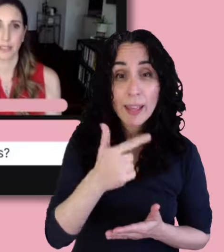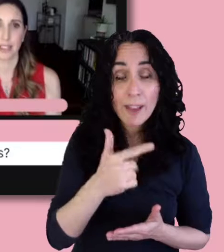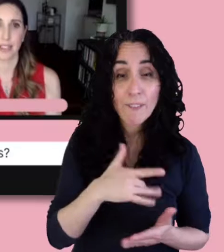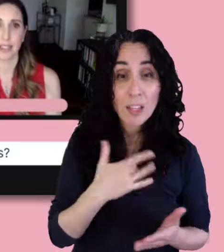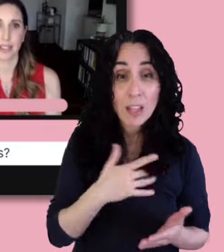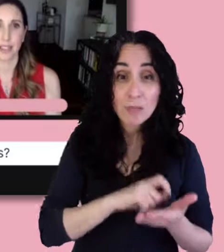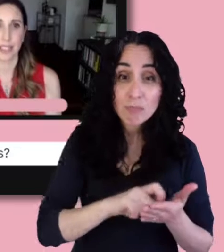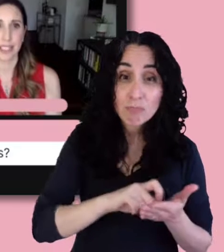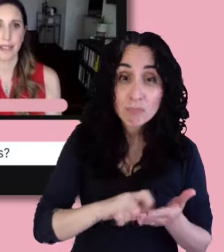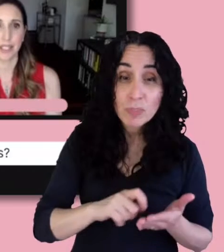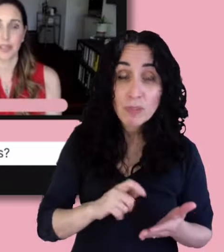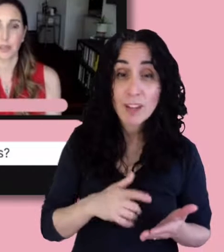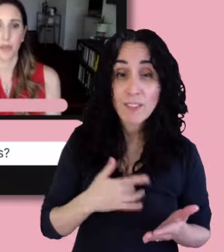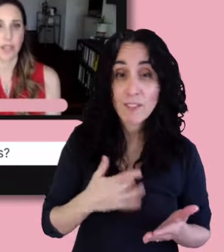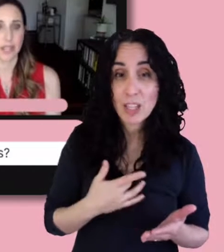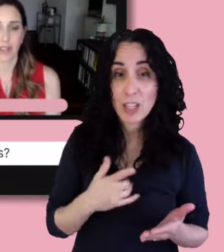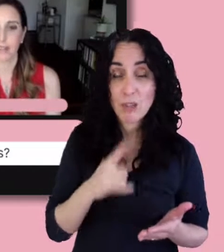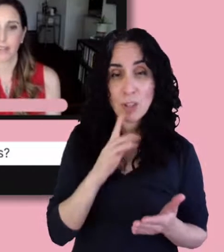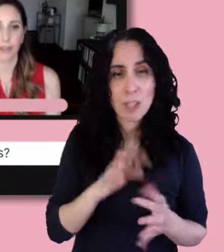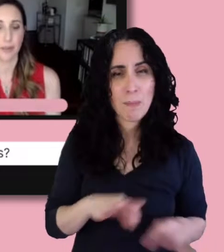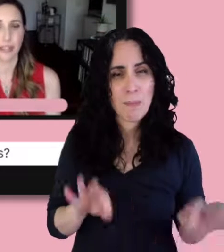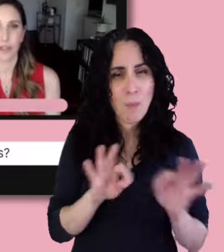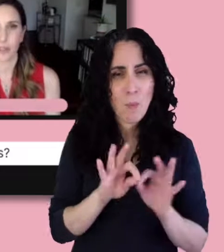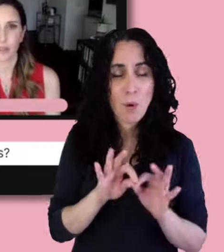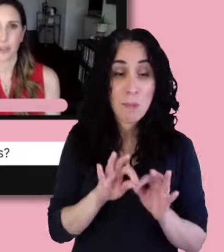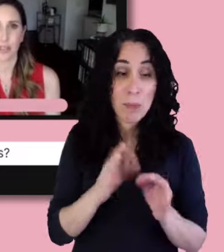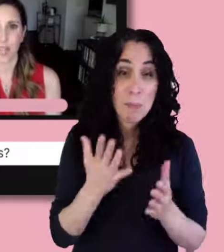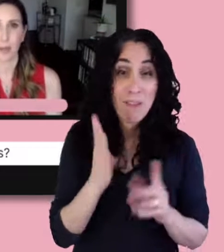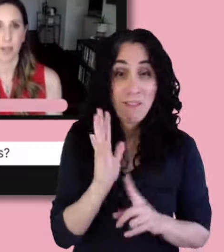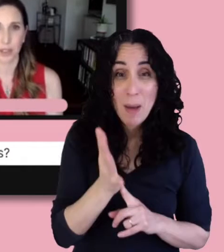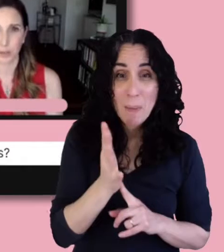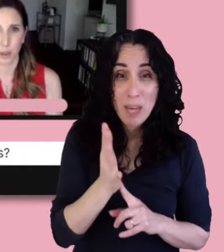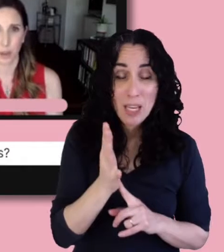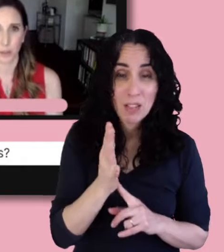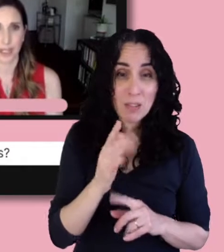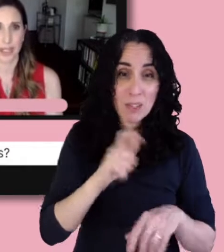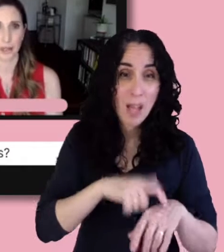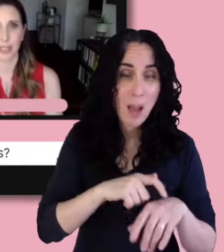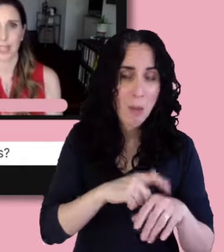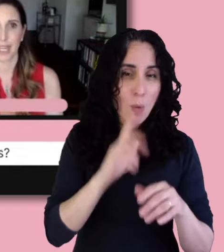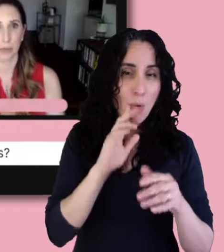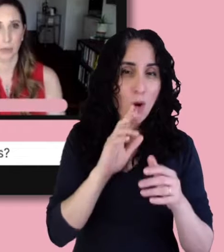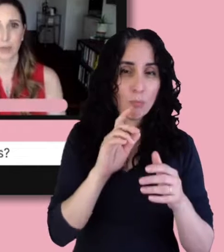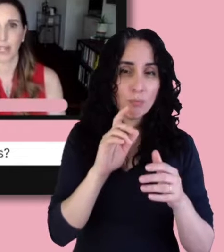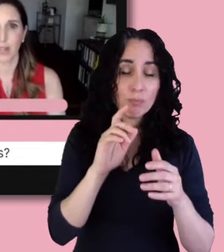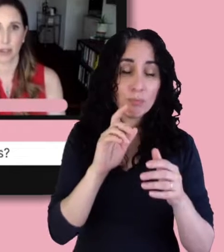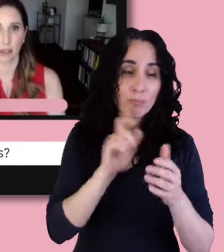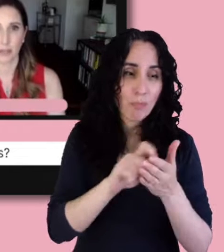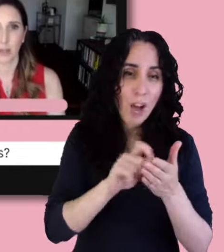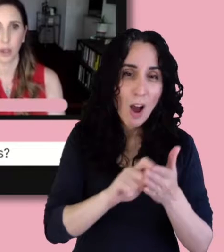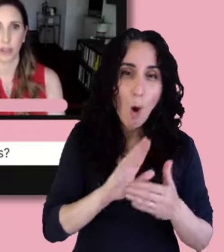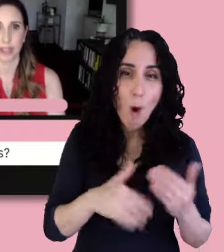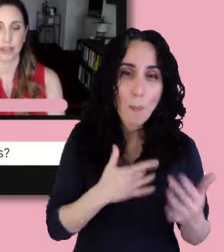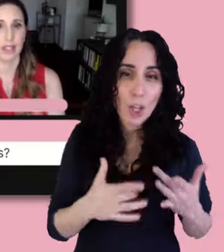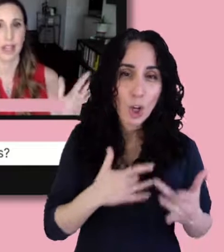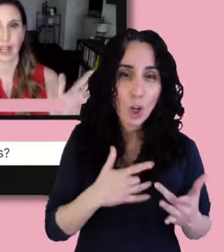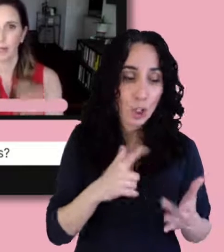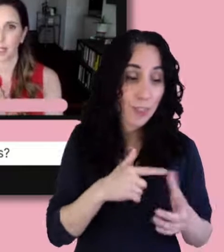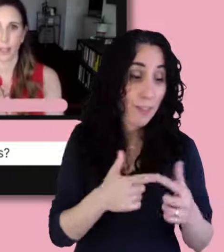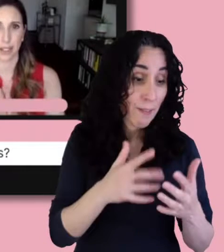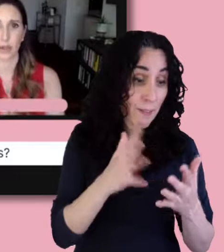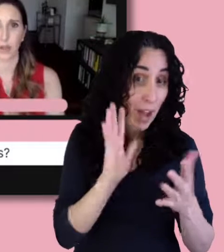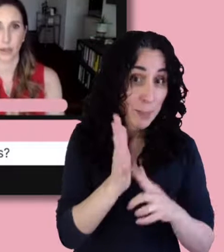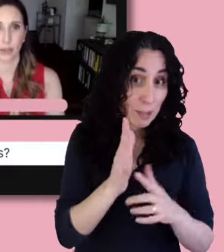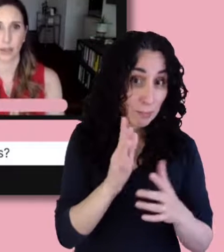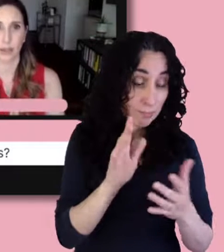our feelings. Yeah. Even if you just have 5 minutes and you put a timer on your phone and you're like, I'm going to write out all of my worries, and then I'm